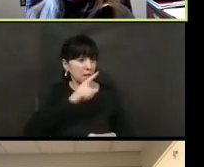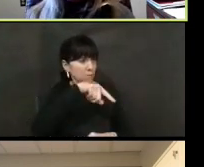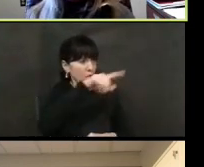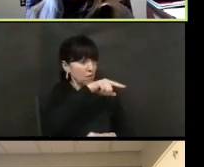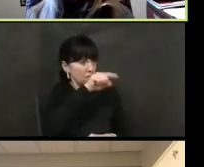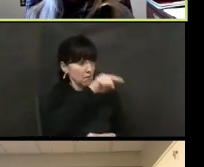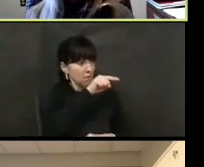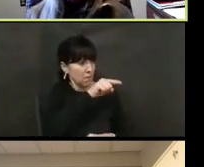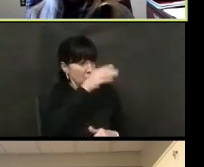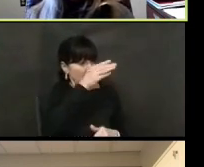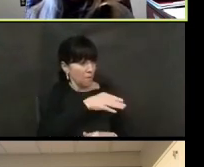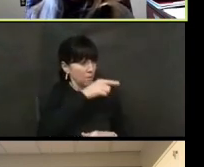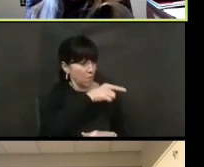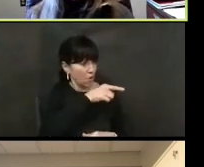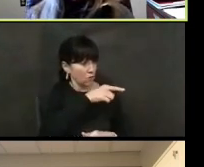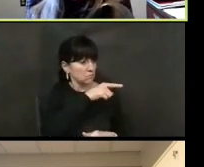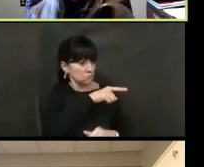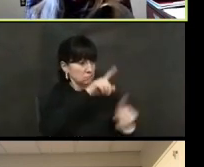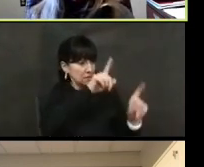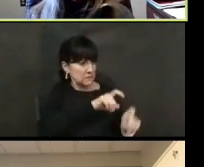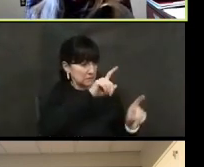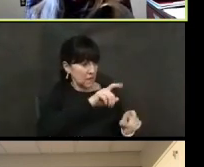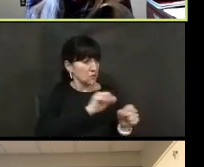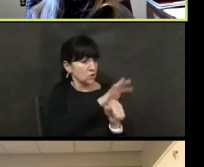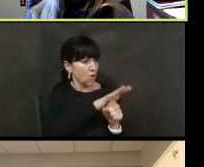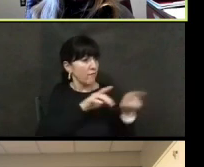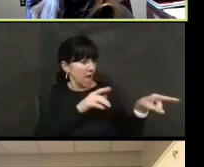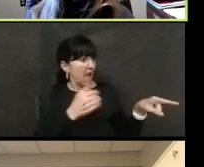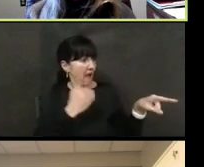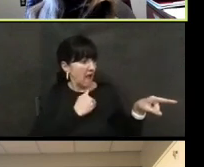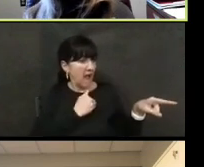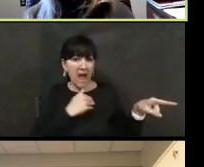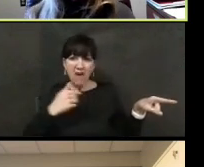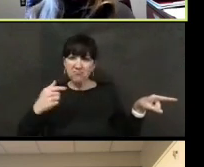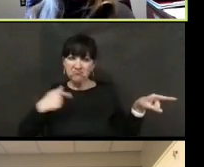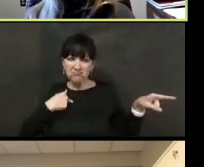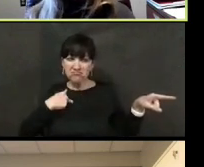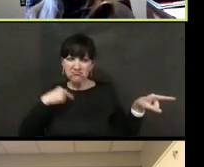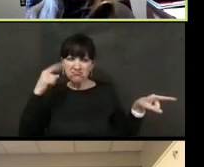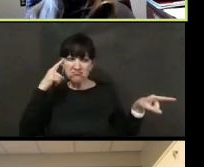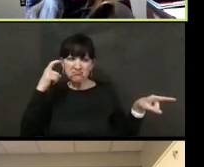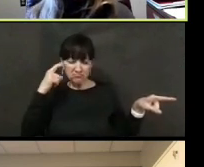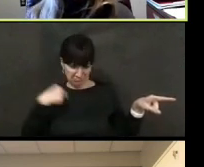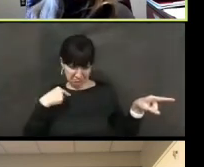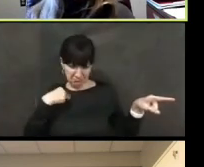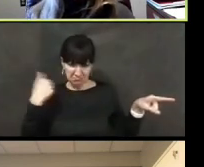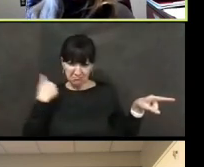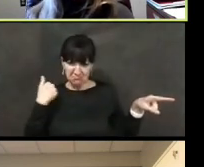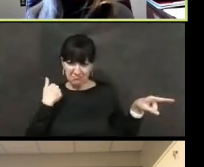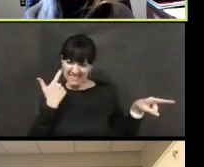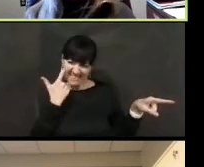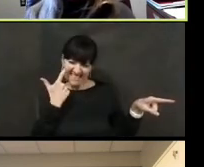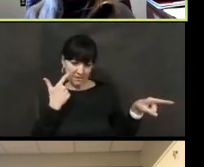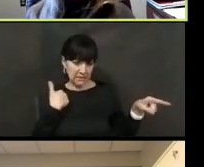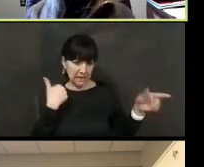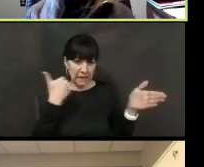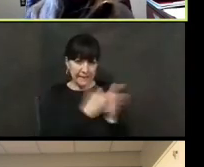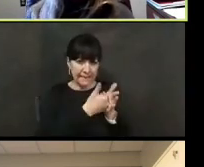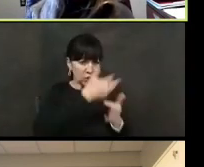to 5 days after exposure. An antibody test won't be positive till about 8